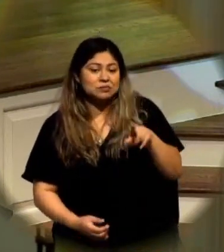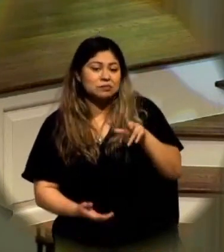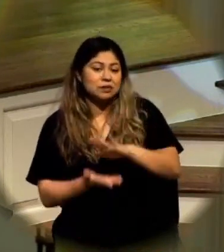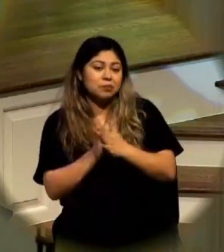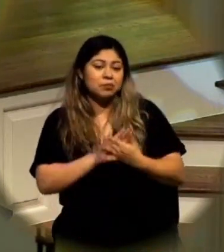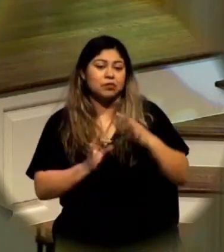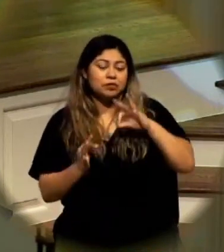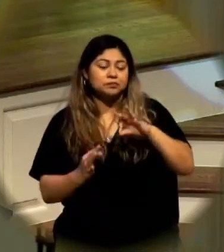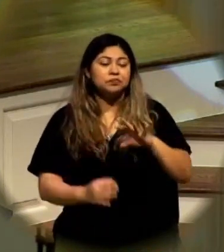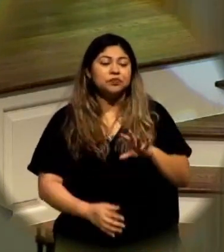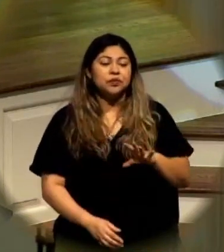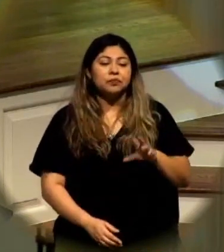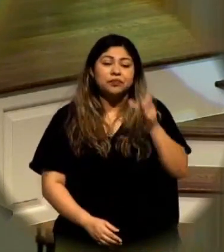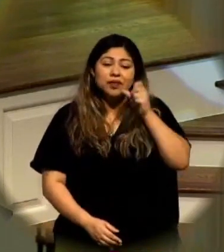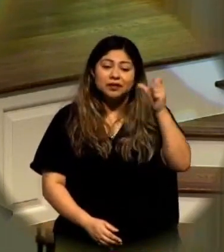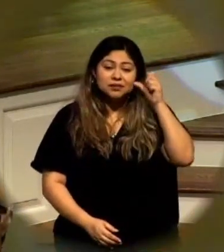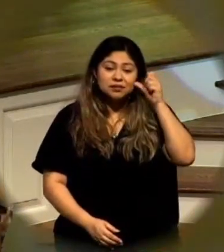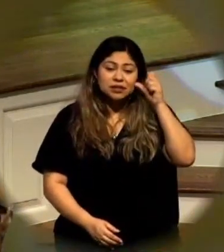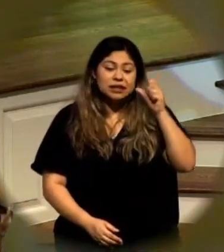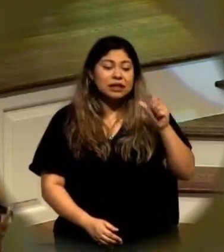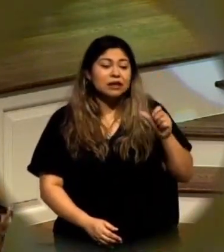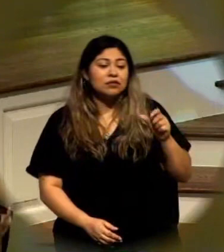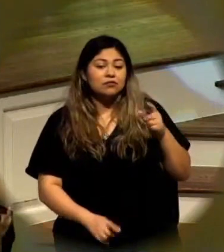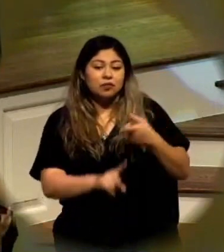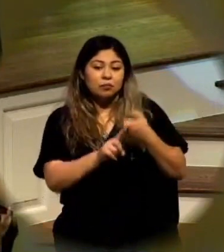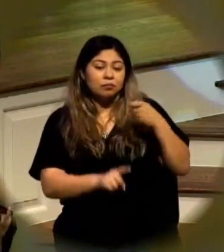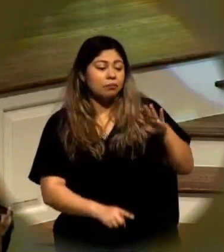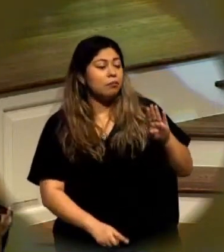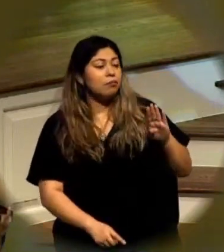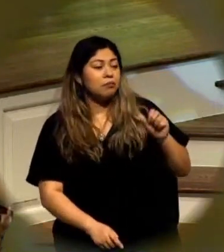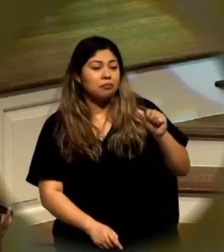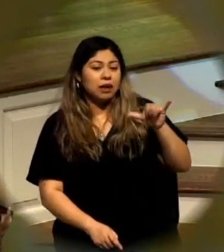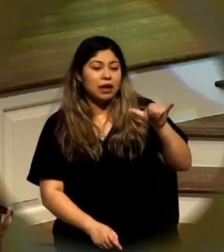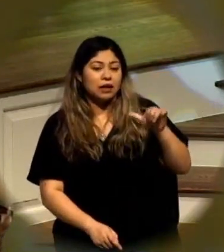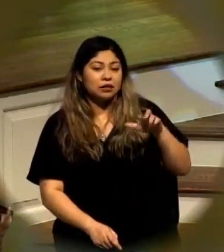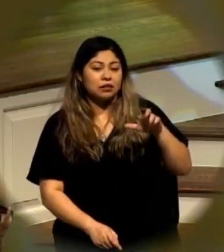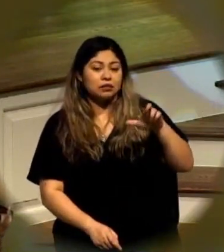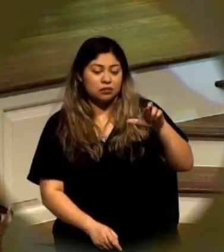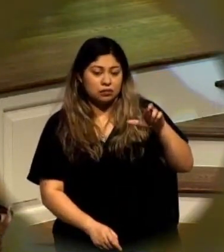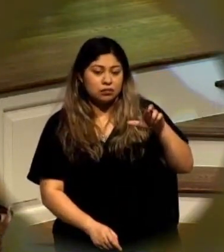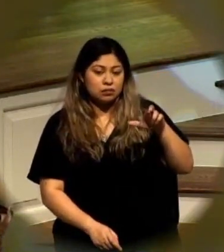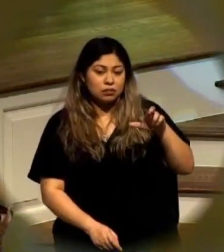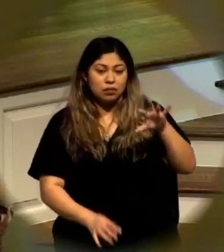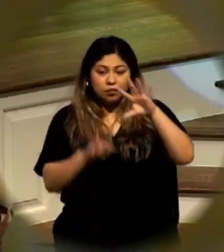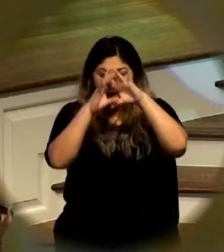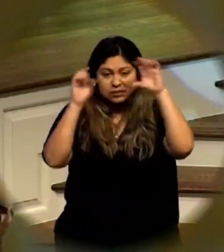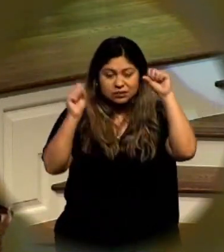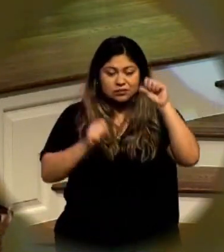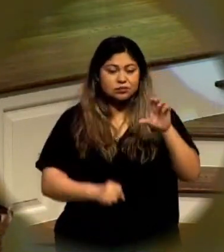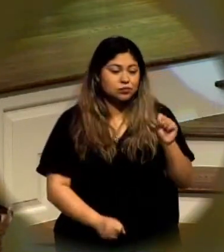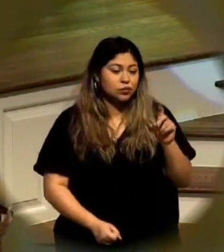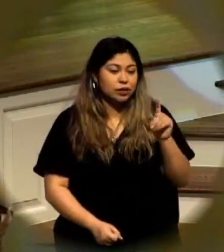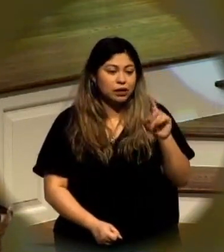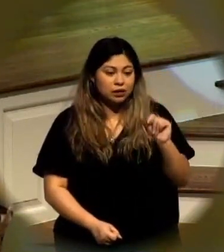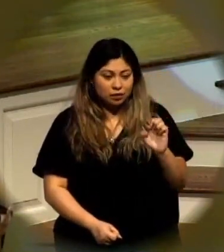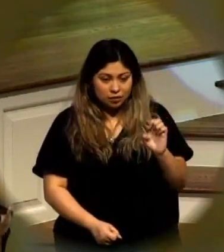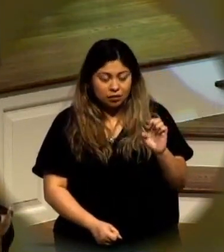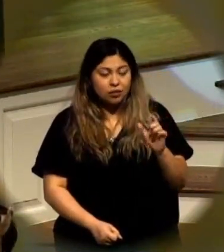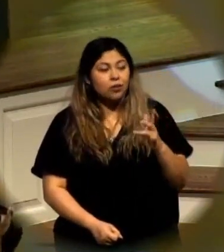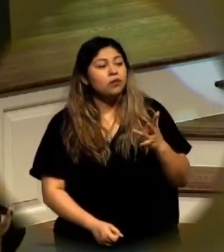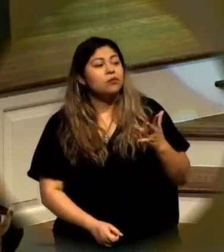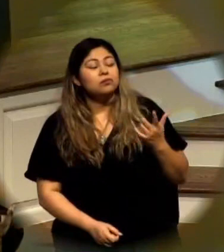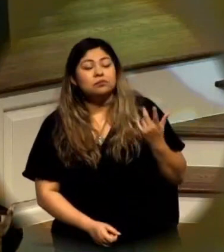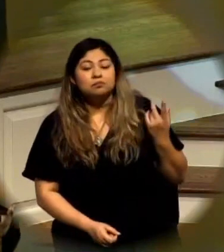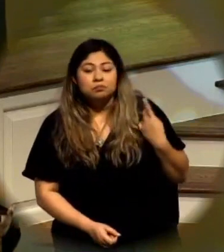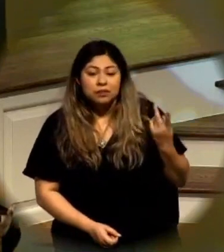suite. And we were on the way home, and we have just lived a lot of our life up and down Highway 6. We spent time in Waco and College